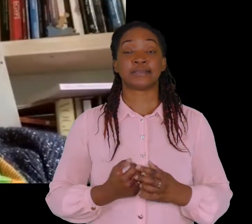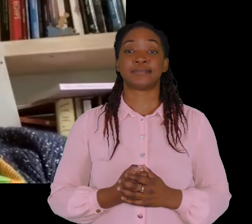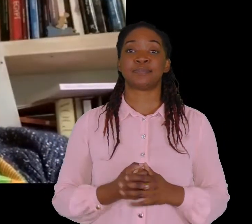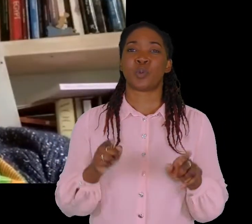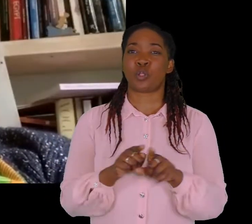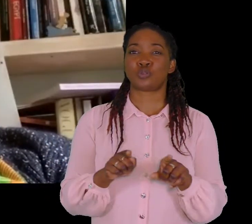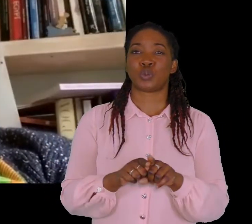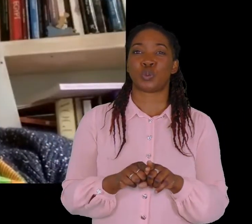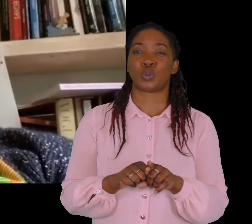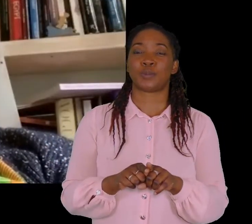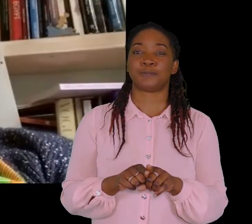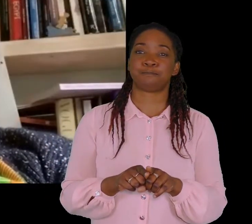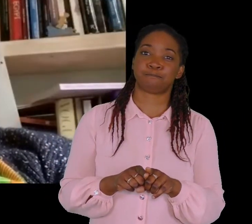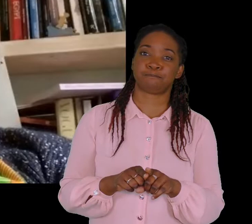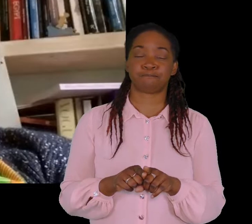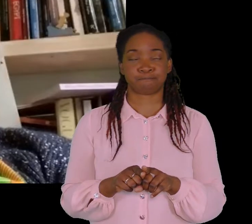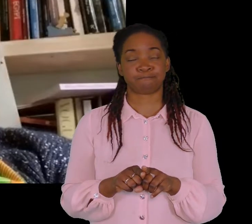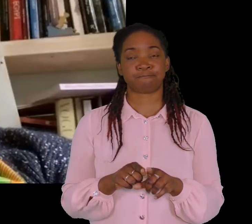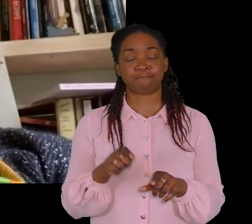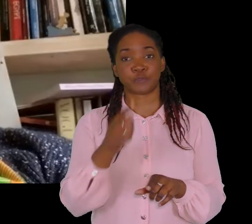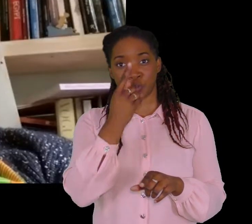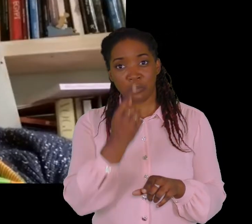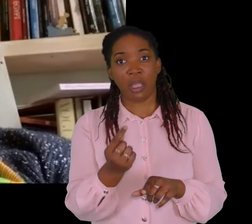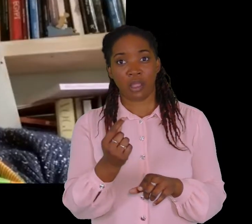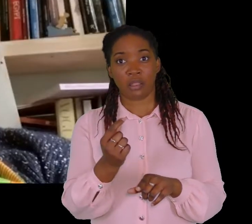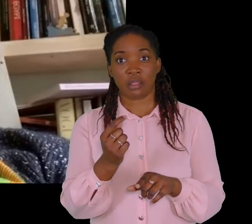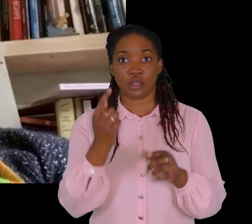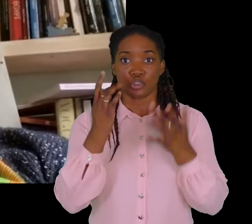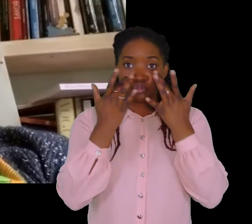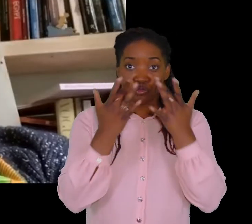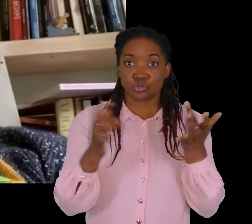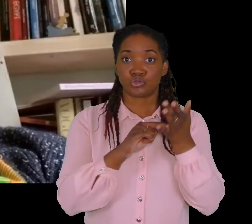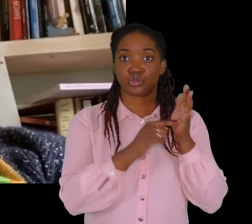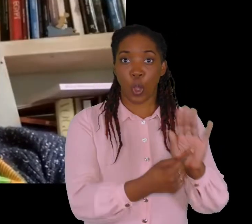you could get the shows, but getting the art critics and art